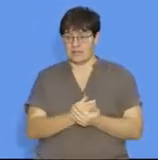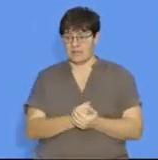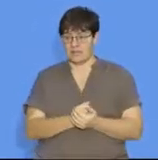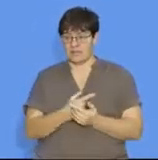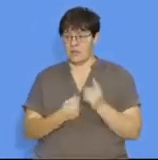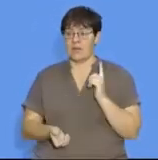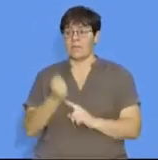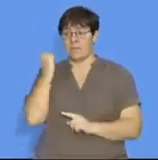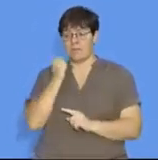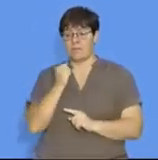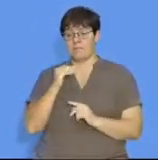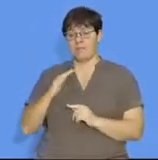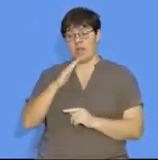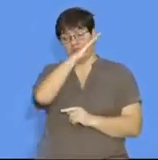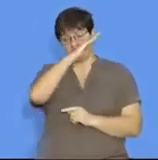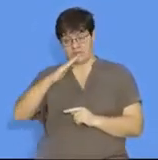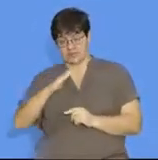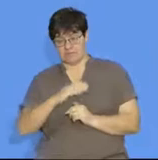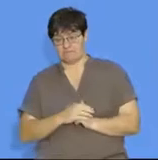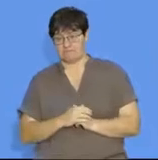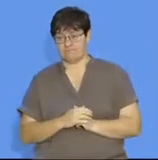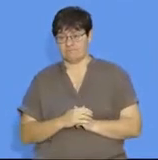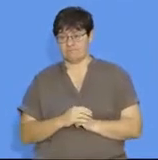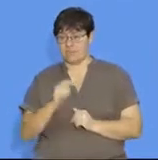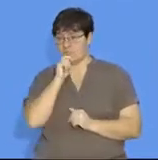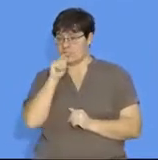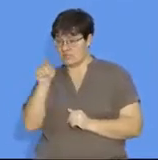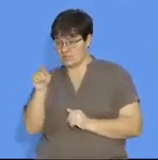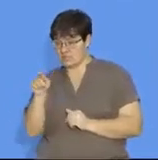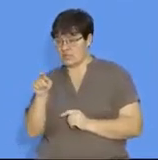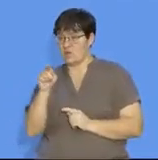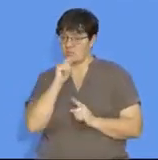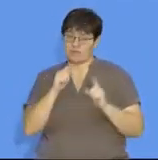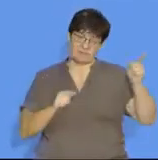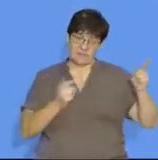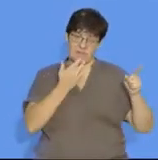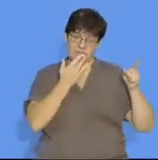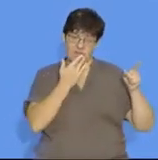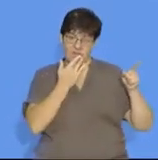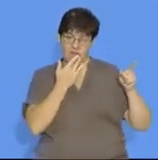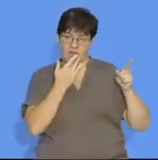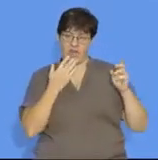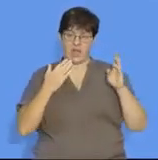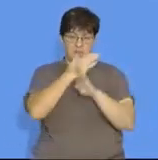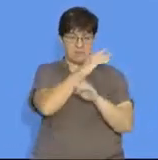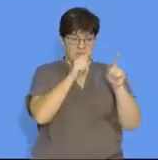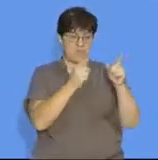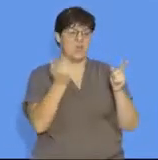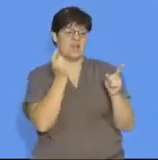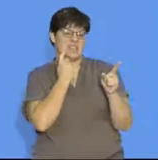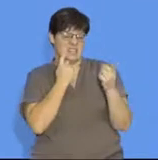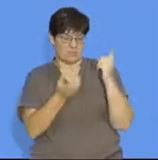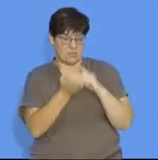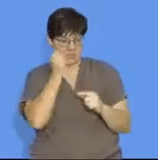use to determine the gradient, okay? We'll use that point, and I always prefer the intercept because it makes life much